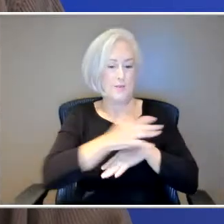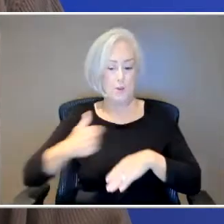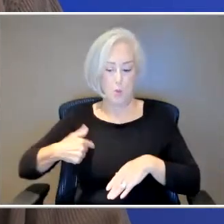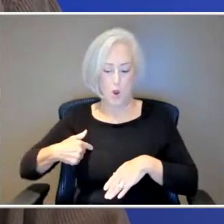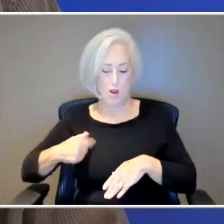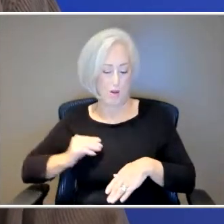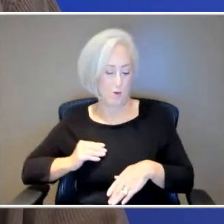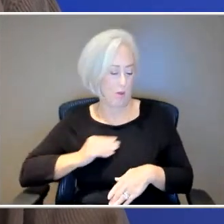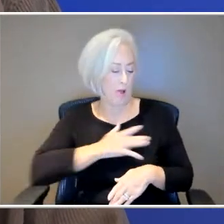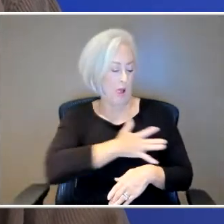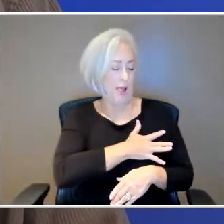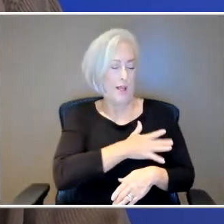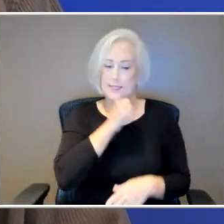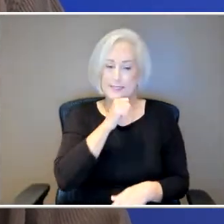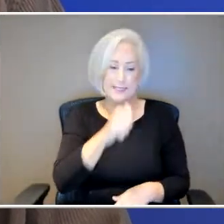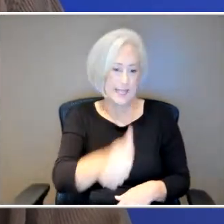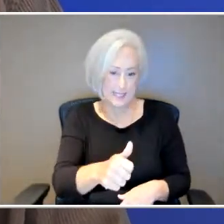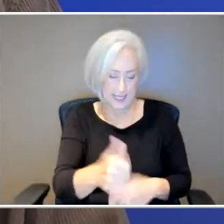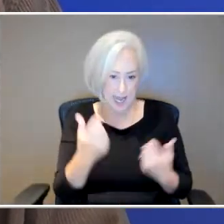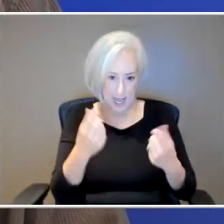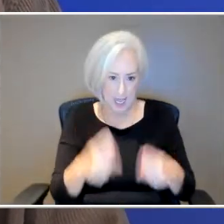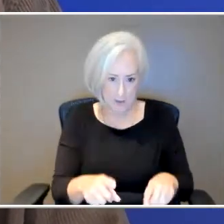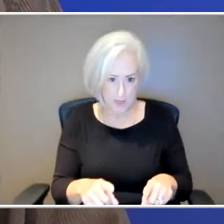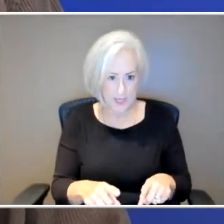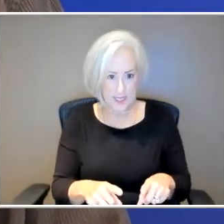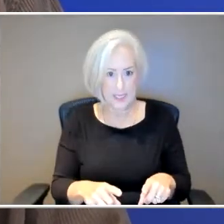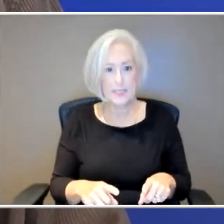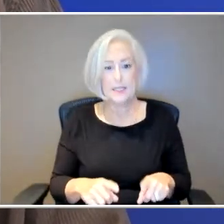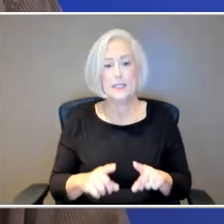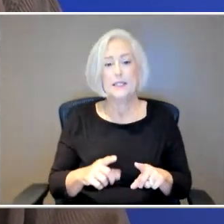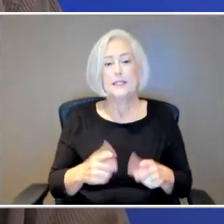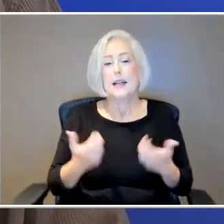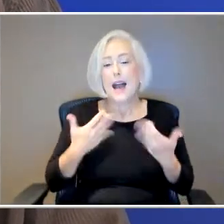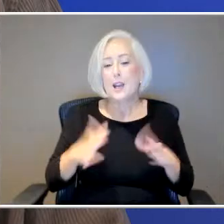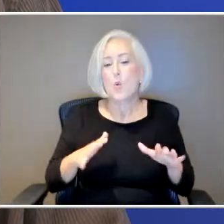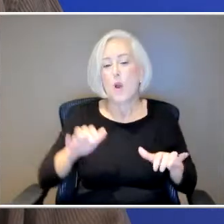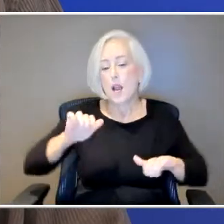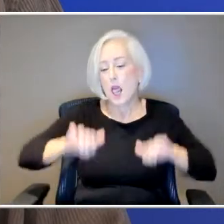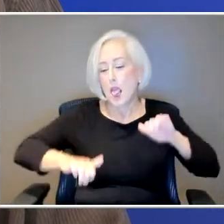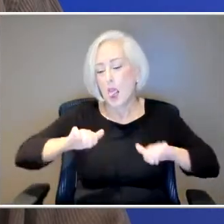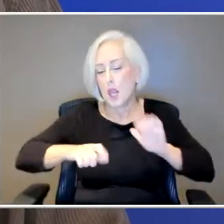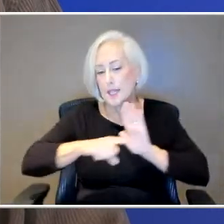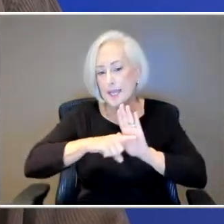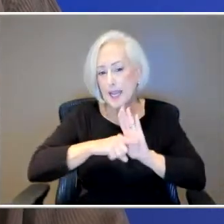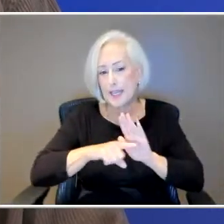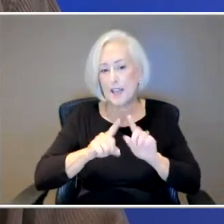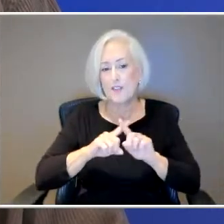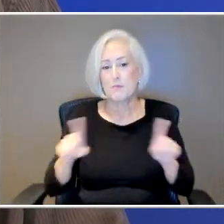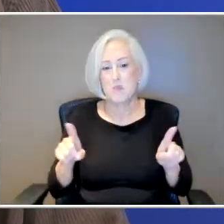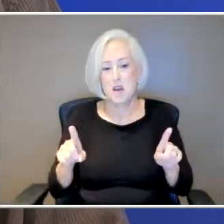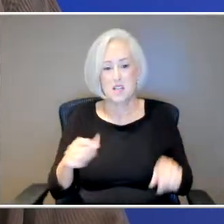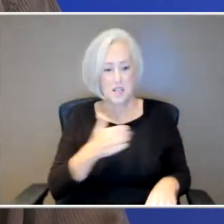don't want to have those doubts in my head, but they've served their purpose. I've got 3 kids. I nursed them